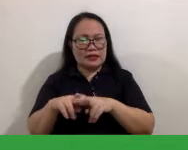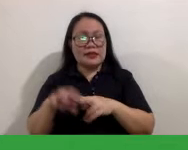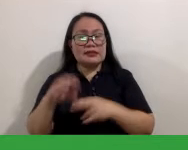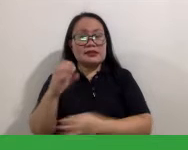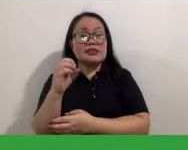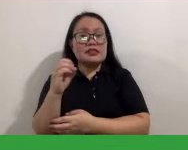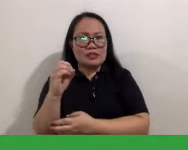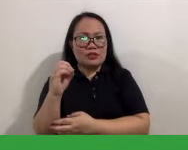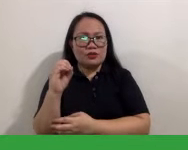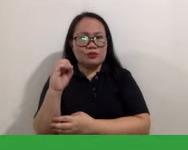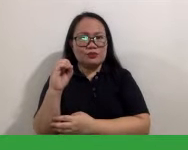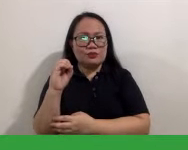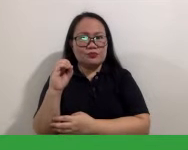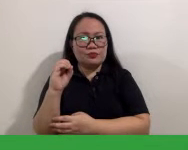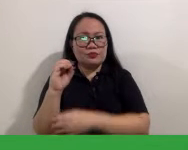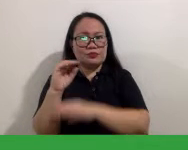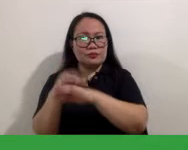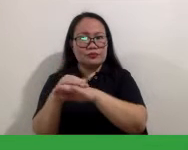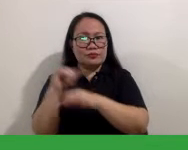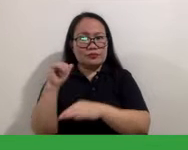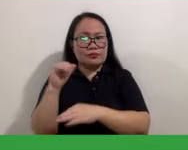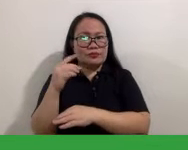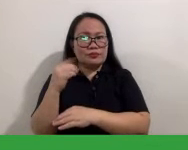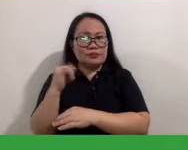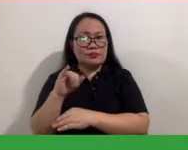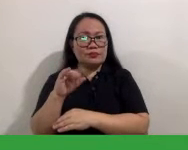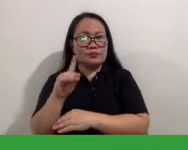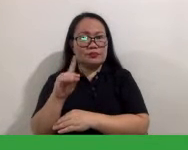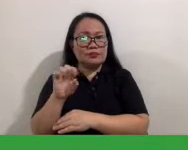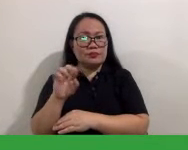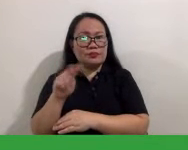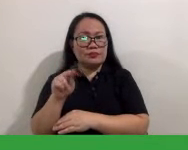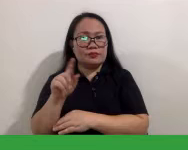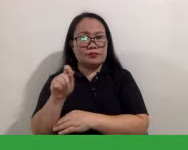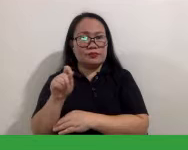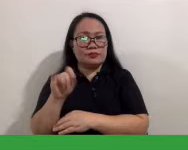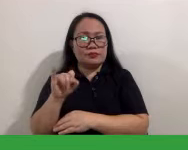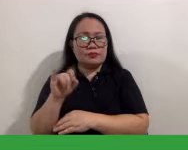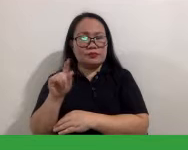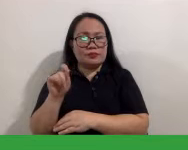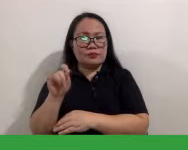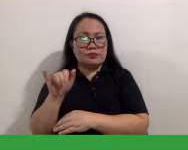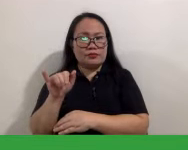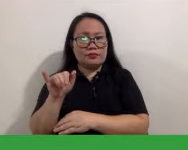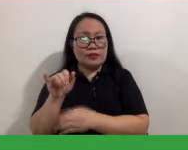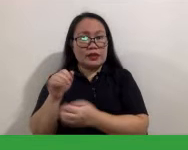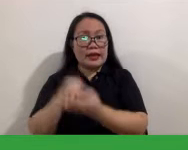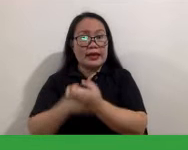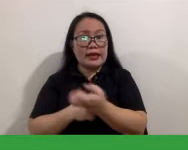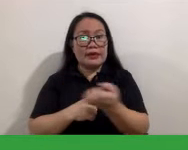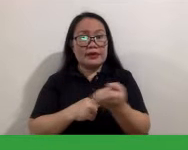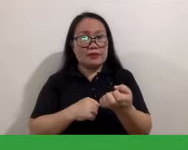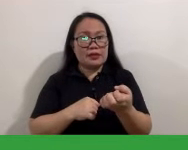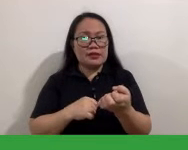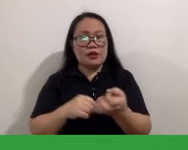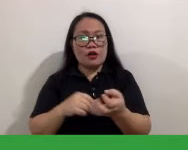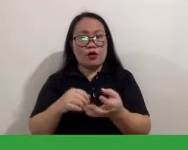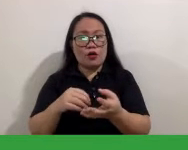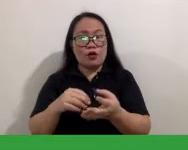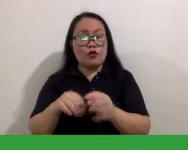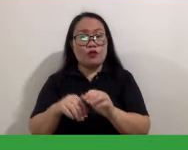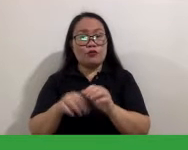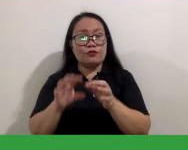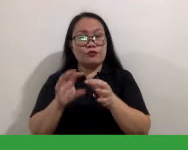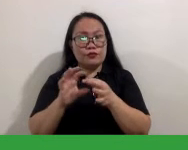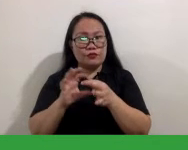therefore, ang 0, ito yung tinatawag nating identity element ng addition. Okay? Kaya